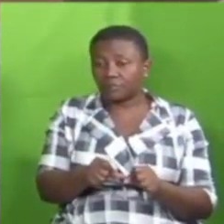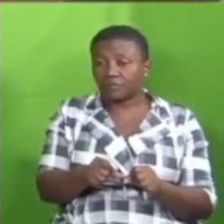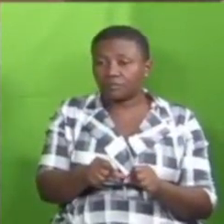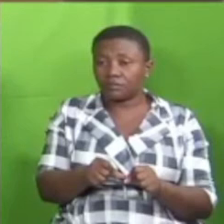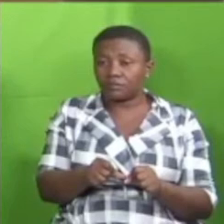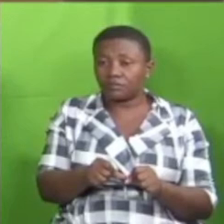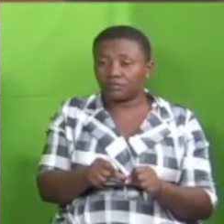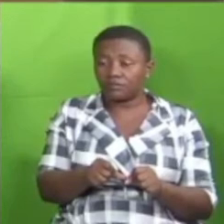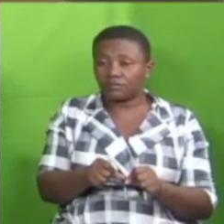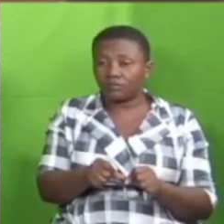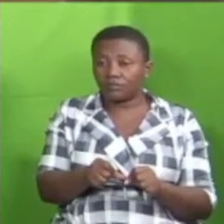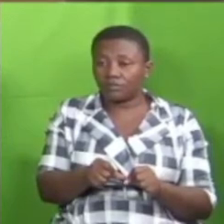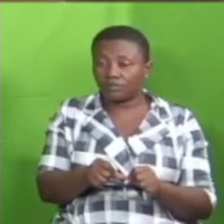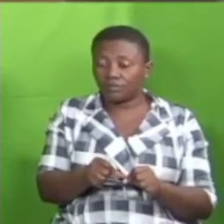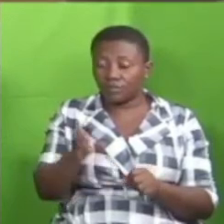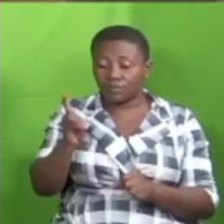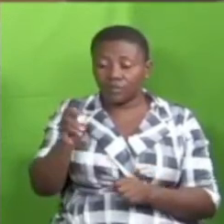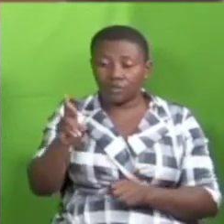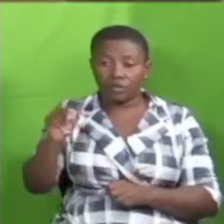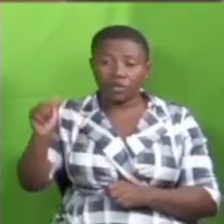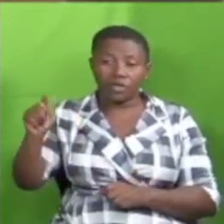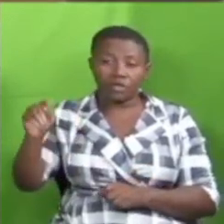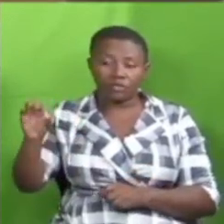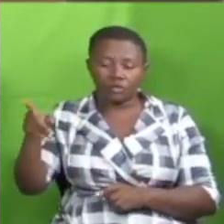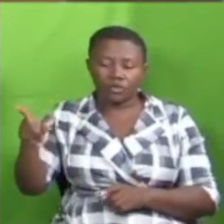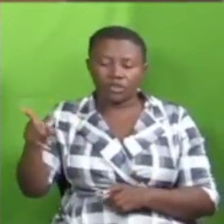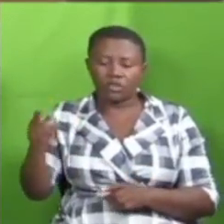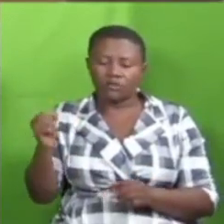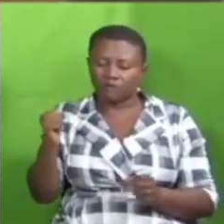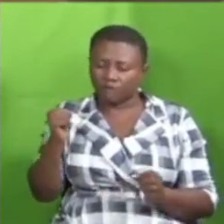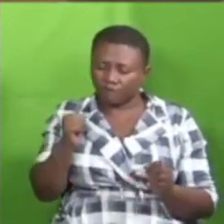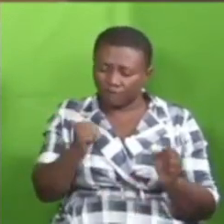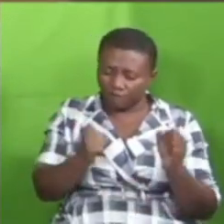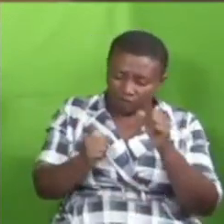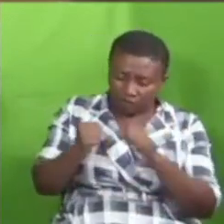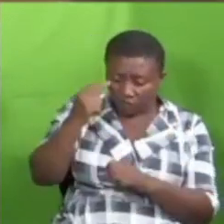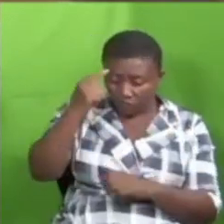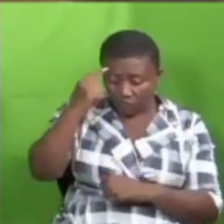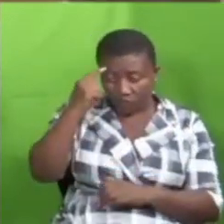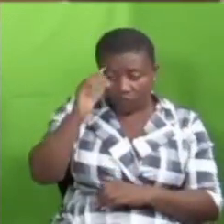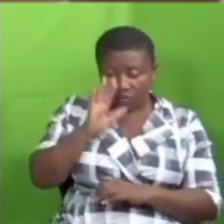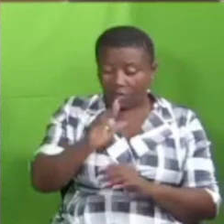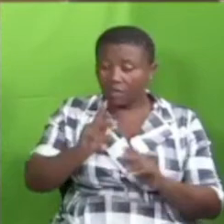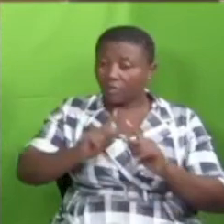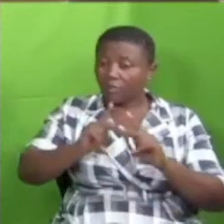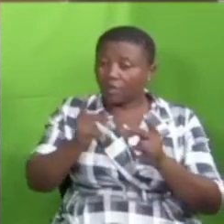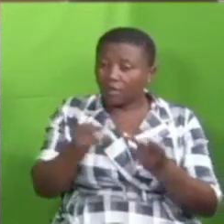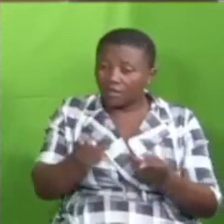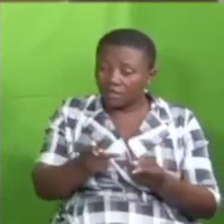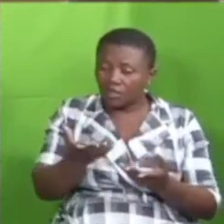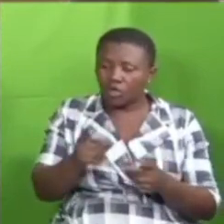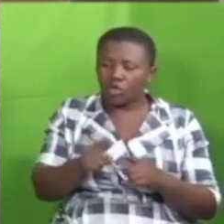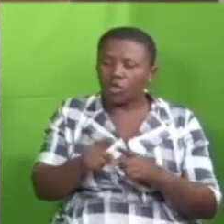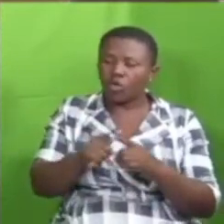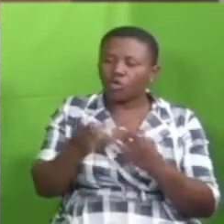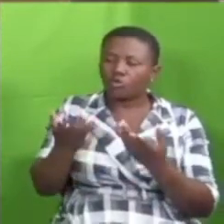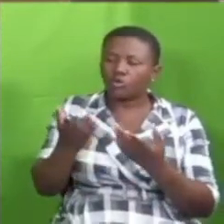tried his best for this party. He put up a party office, a constituency office,